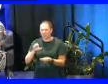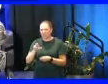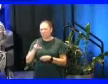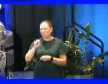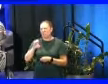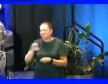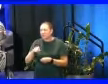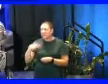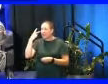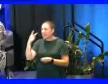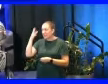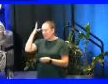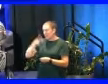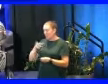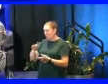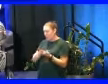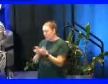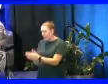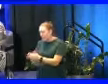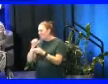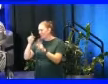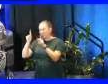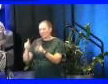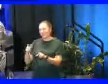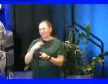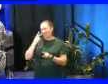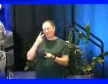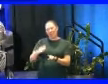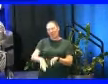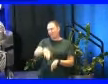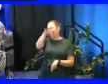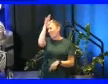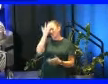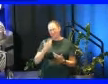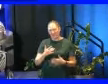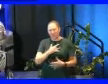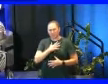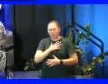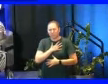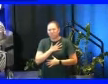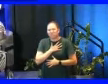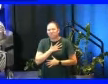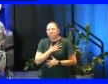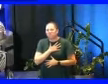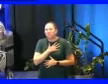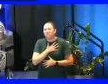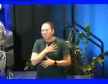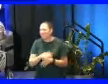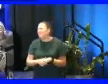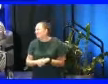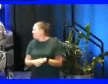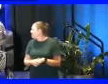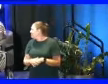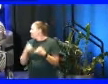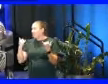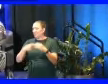see the man that you are today. It wasn't the man that I saw when I was growing up. And it touched me so much that, you